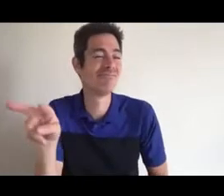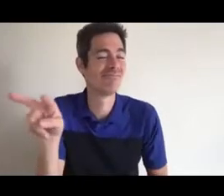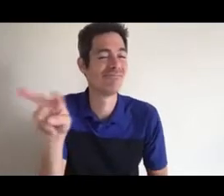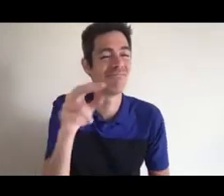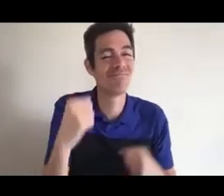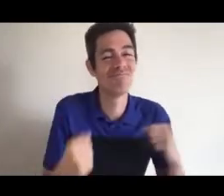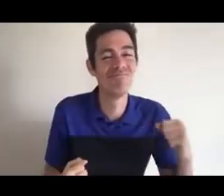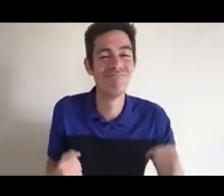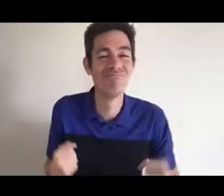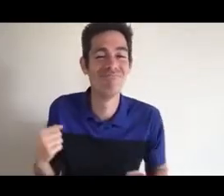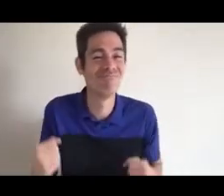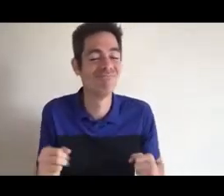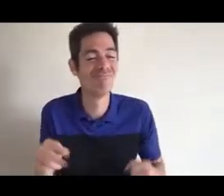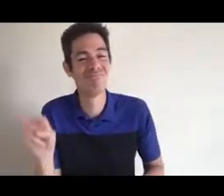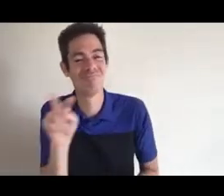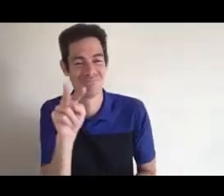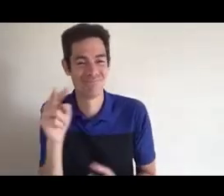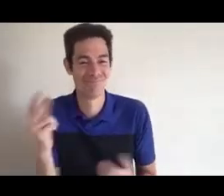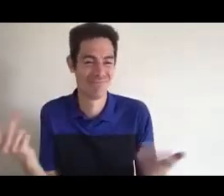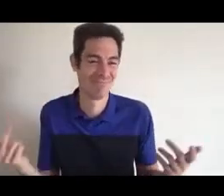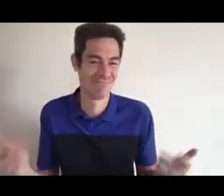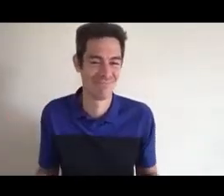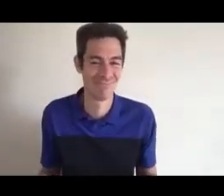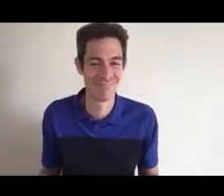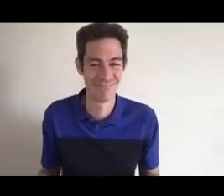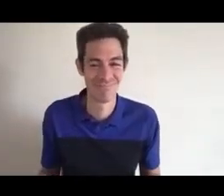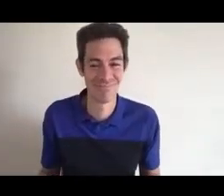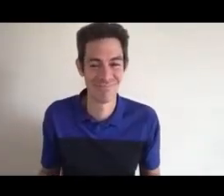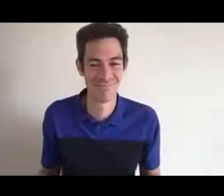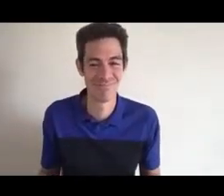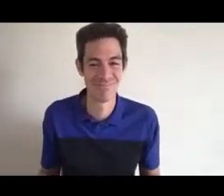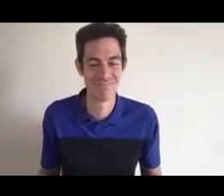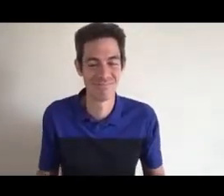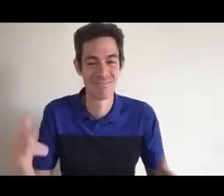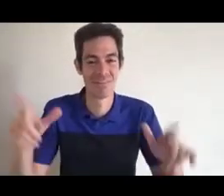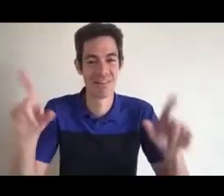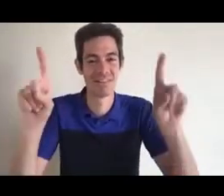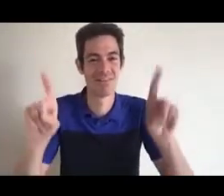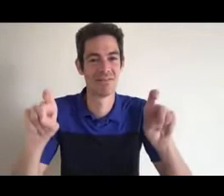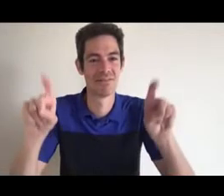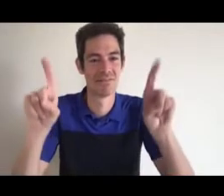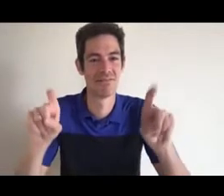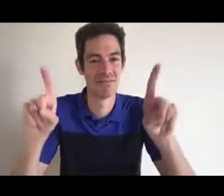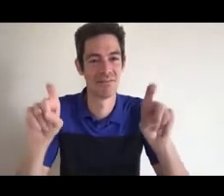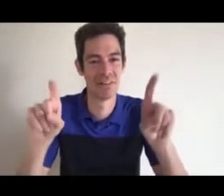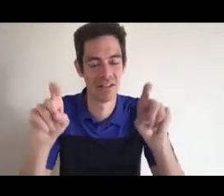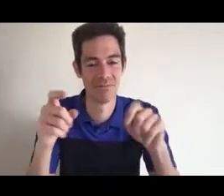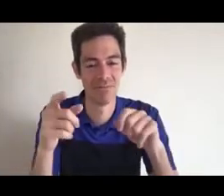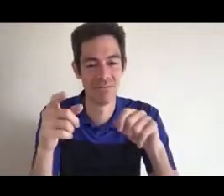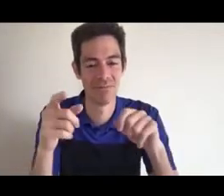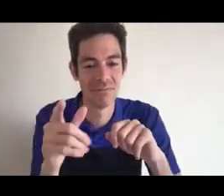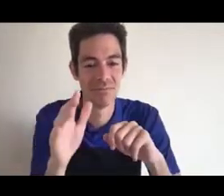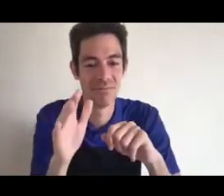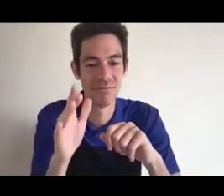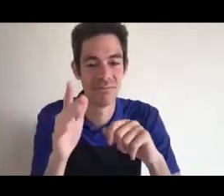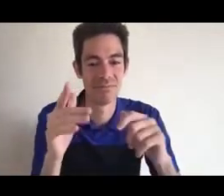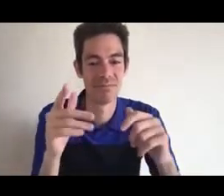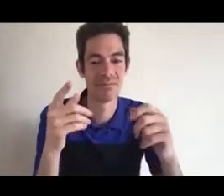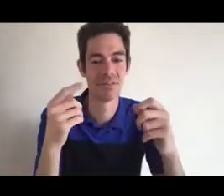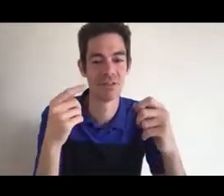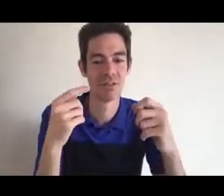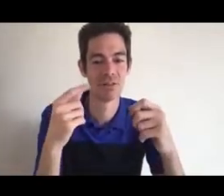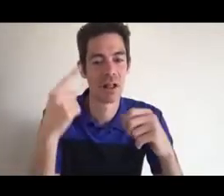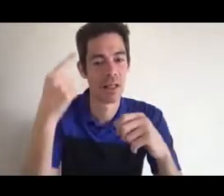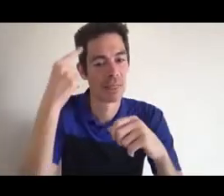I do a scenic run. So as I'm running, I'm looking around to see the scenery. So here's some